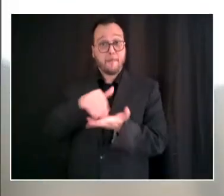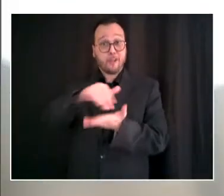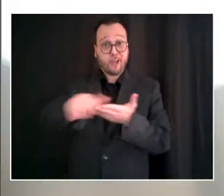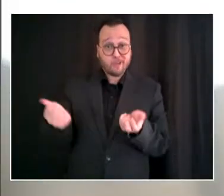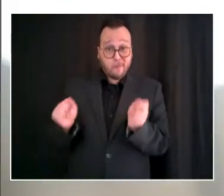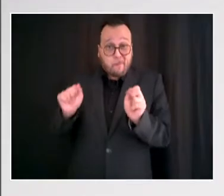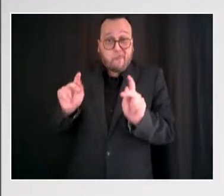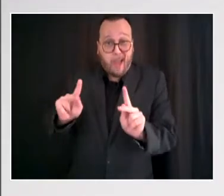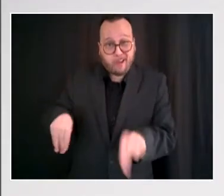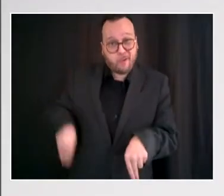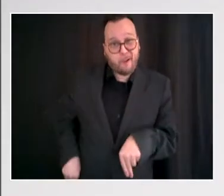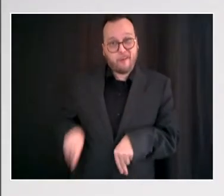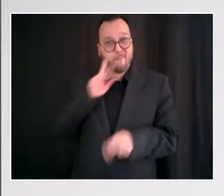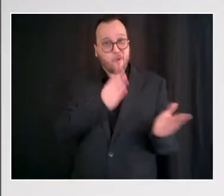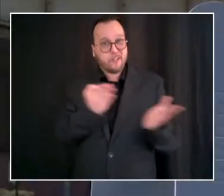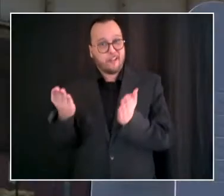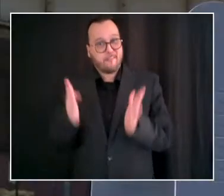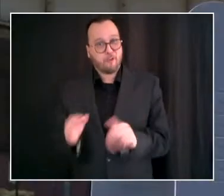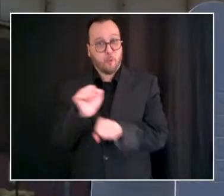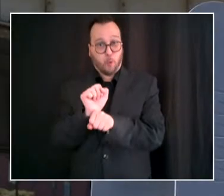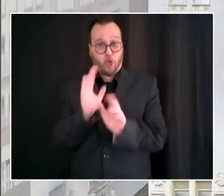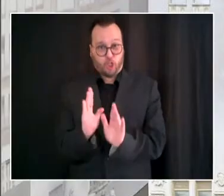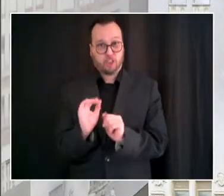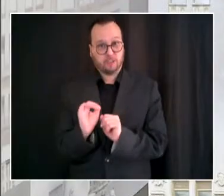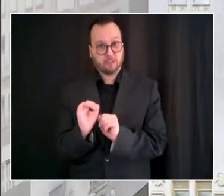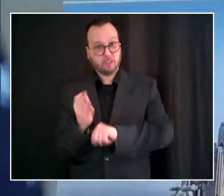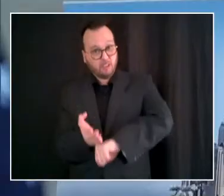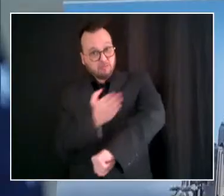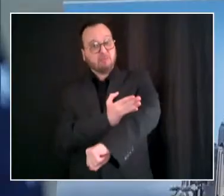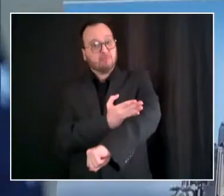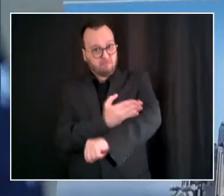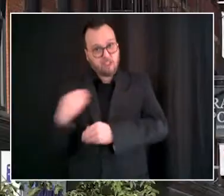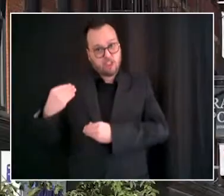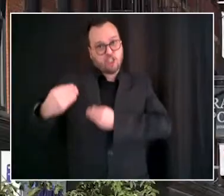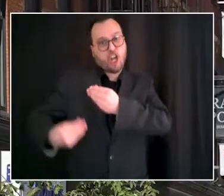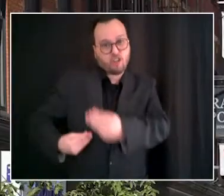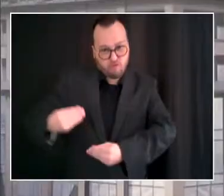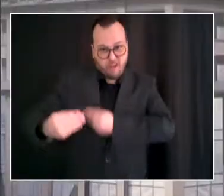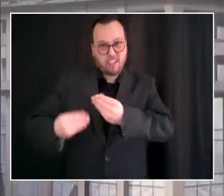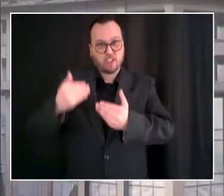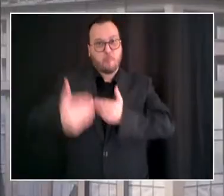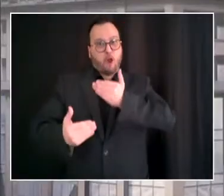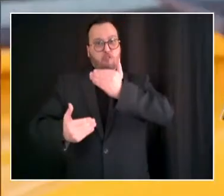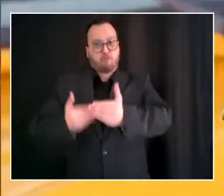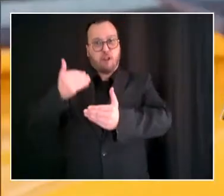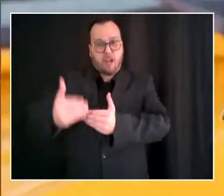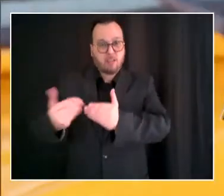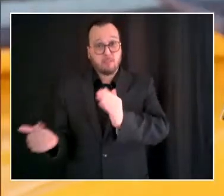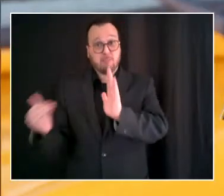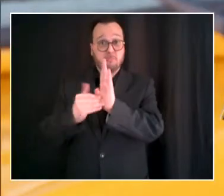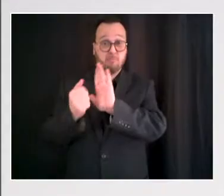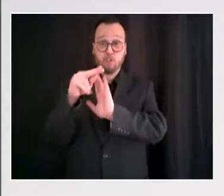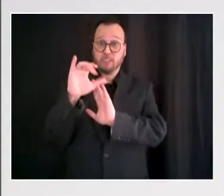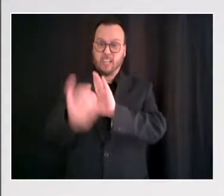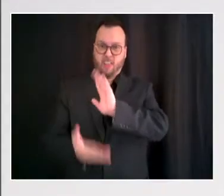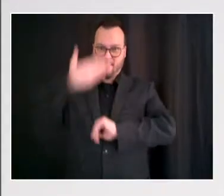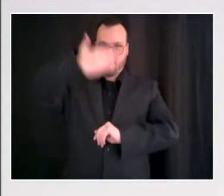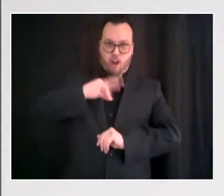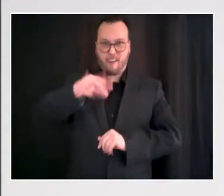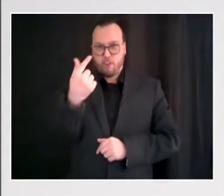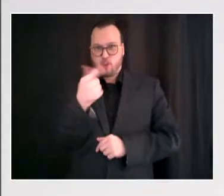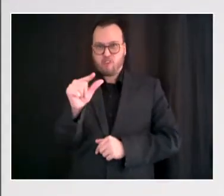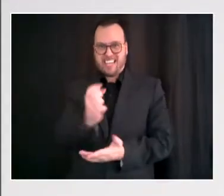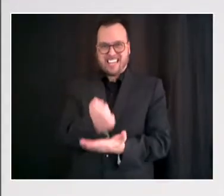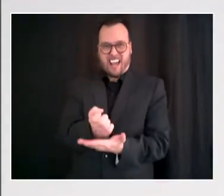delivery workers and has advanced generational projects to put New York City at the front of the green economy. Our